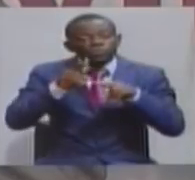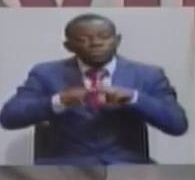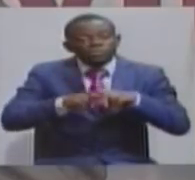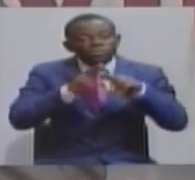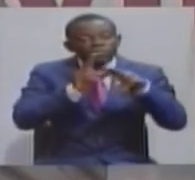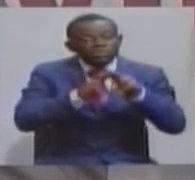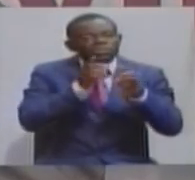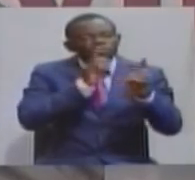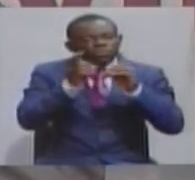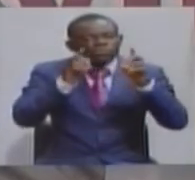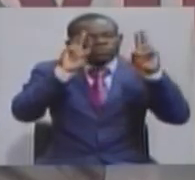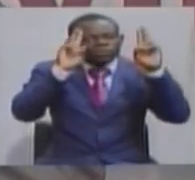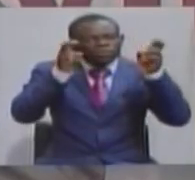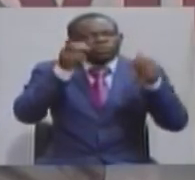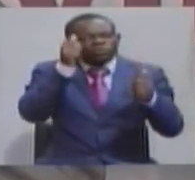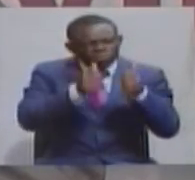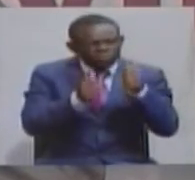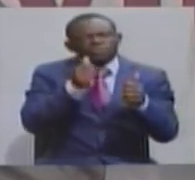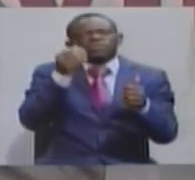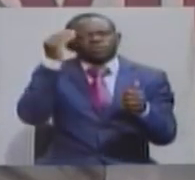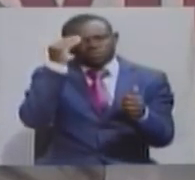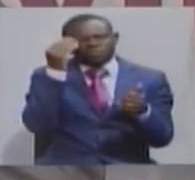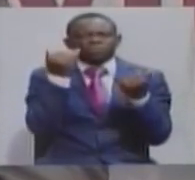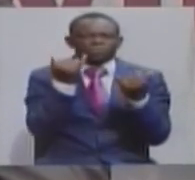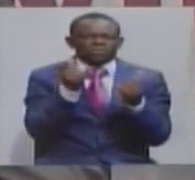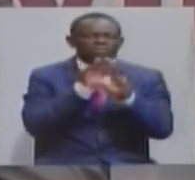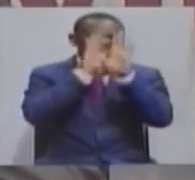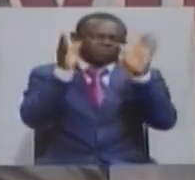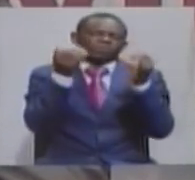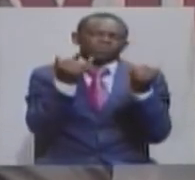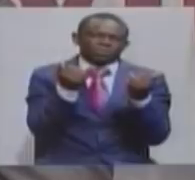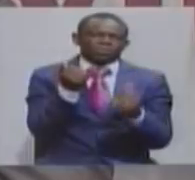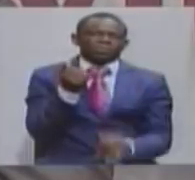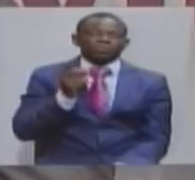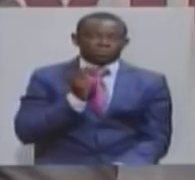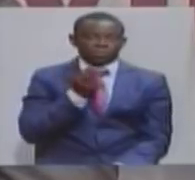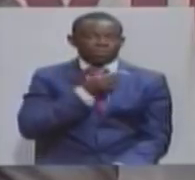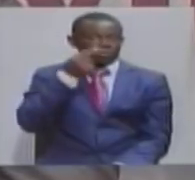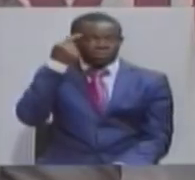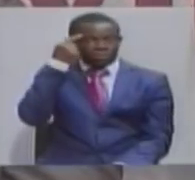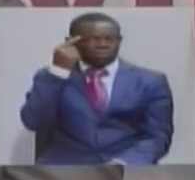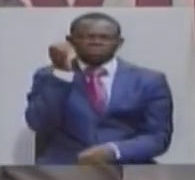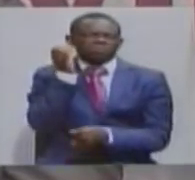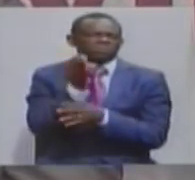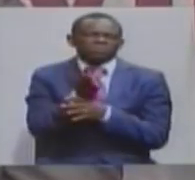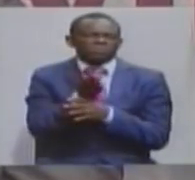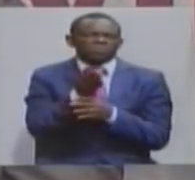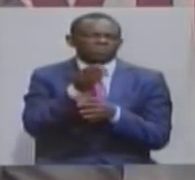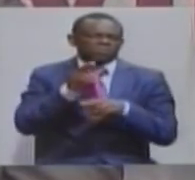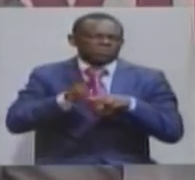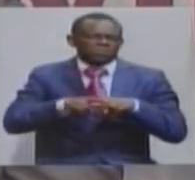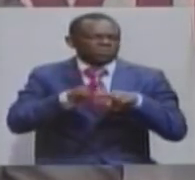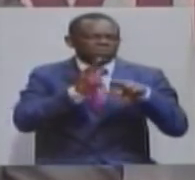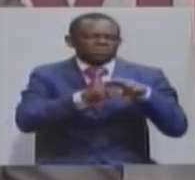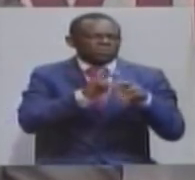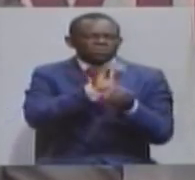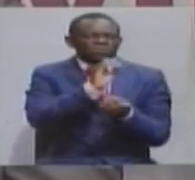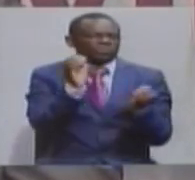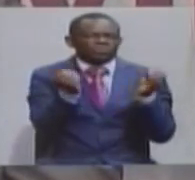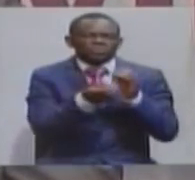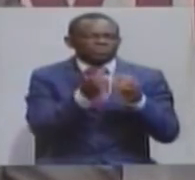made a lot of progress in that direction. So we are ready. And it is our hope that all the various